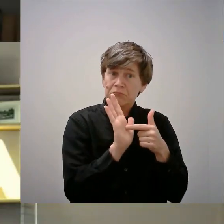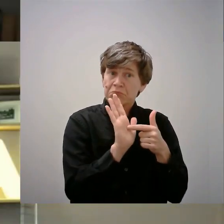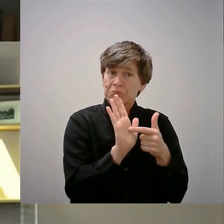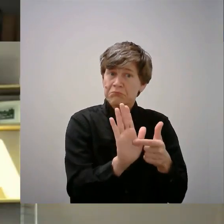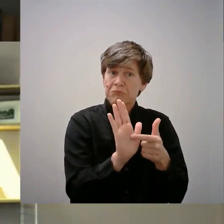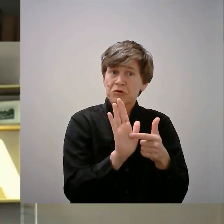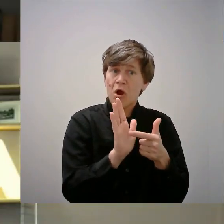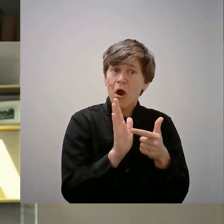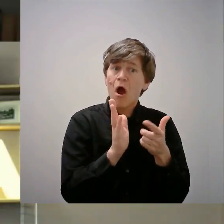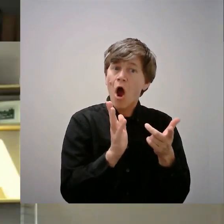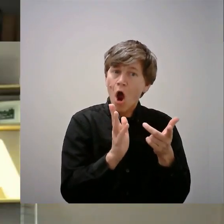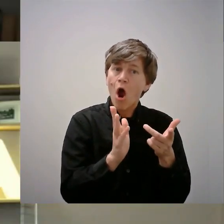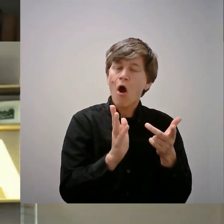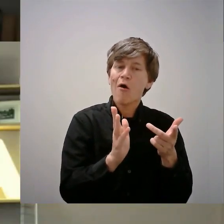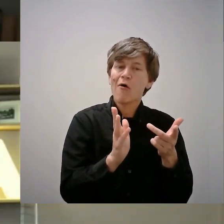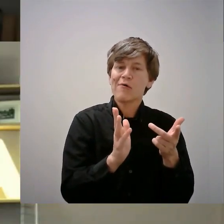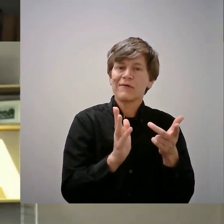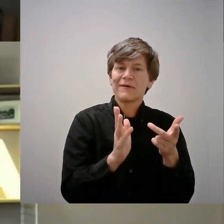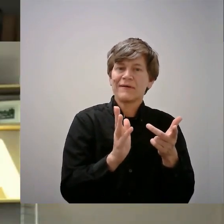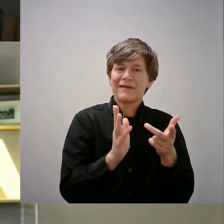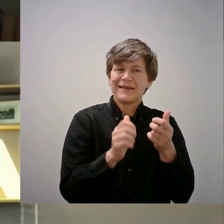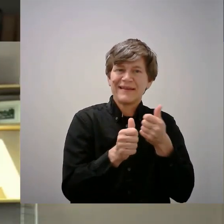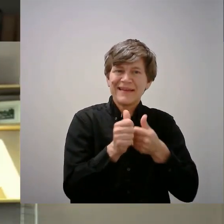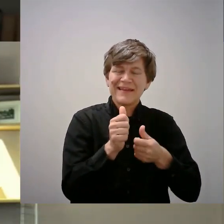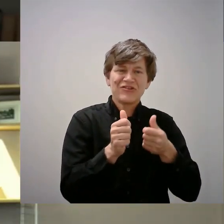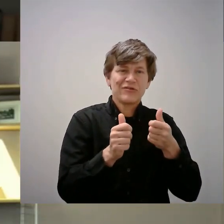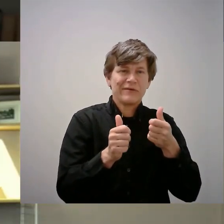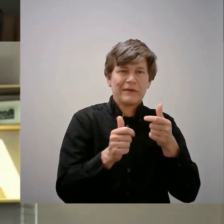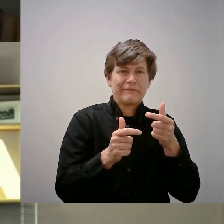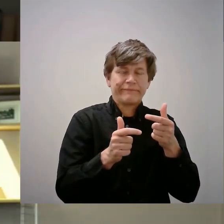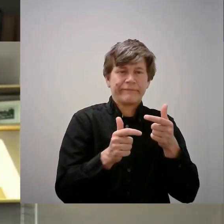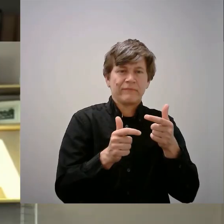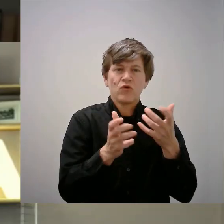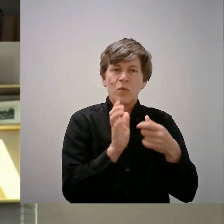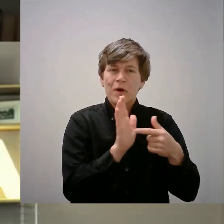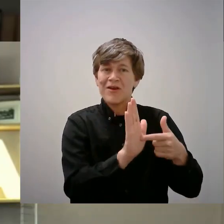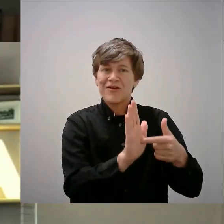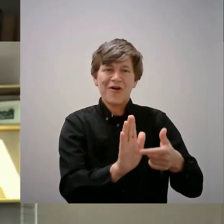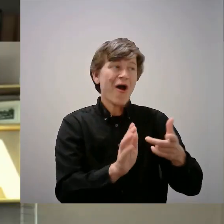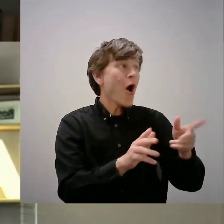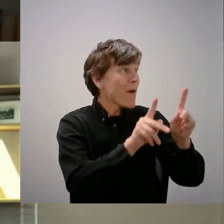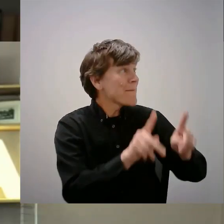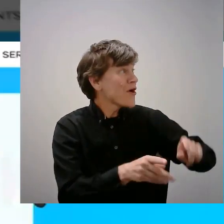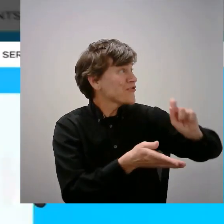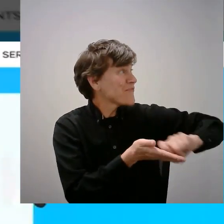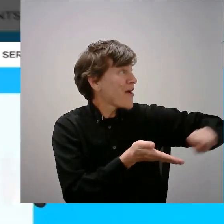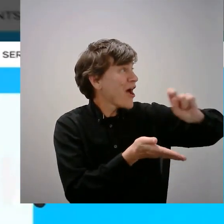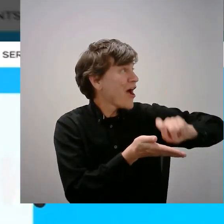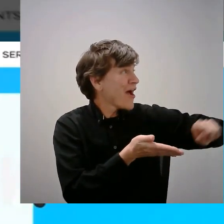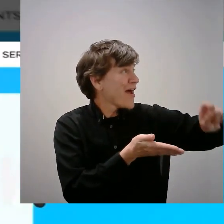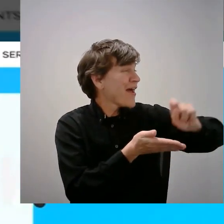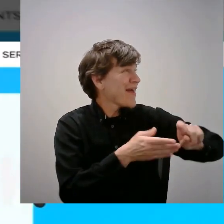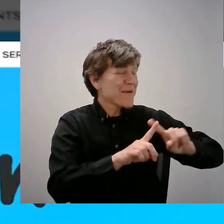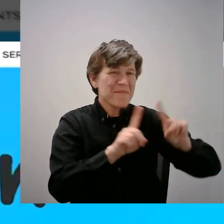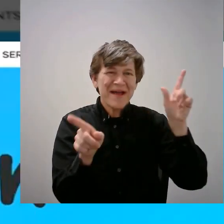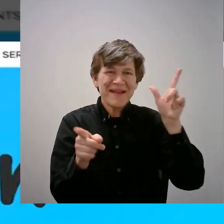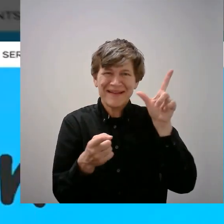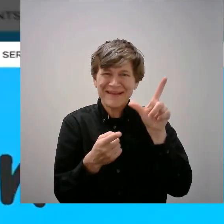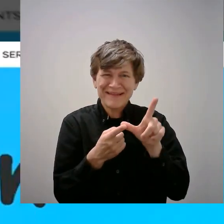and then you instantly destroy it by making it obvious that this is something out of